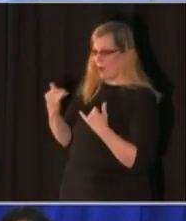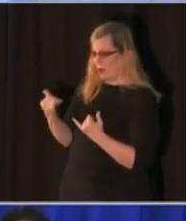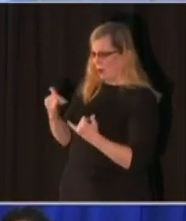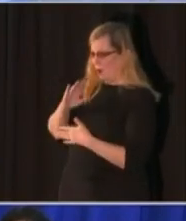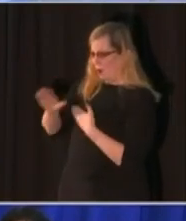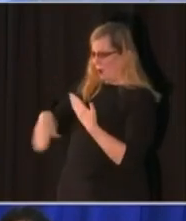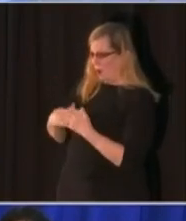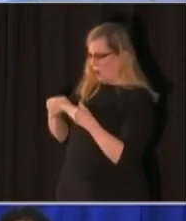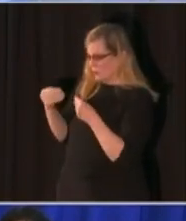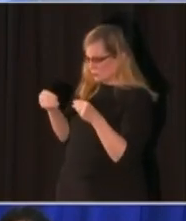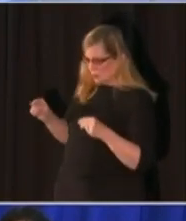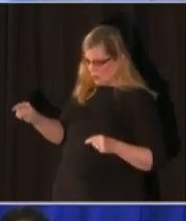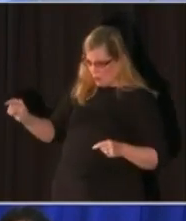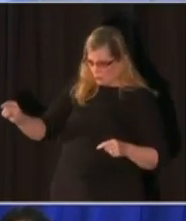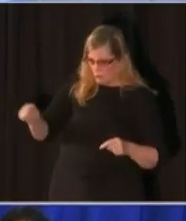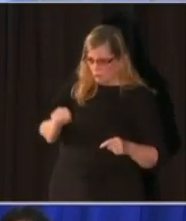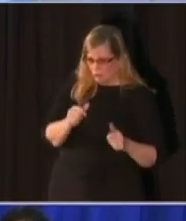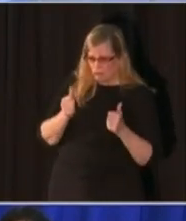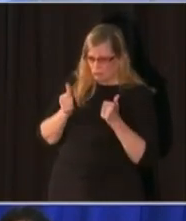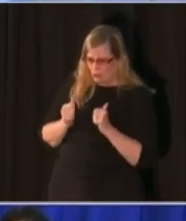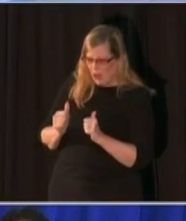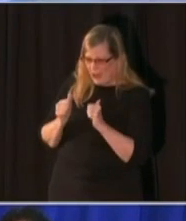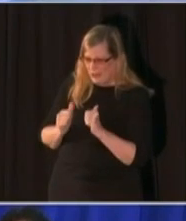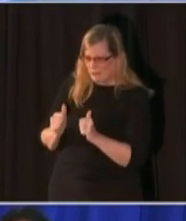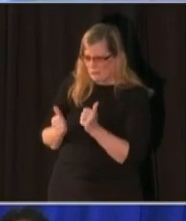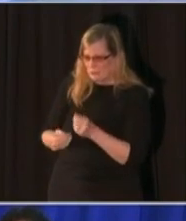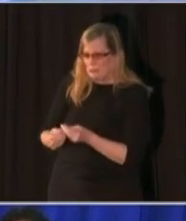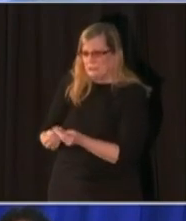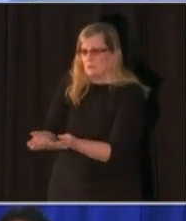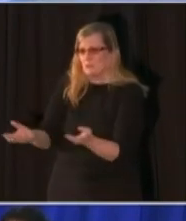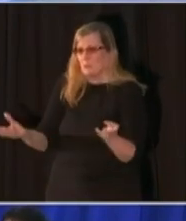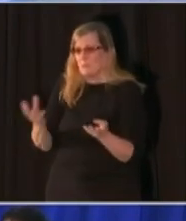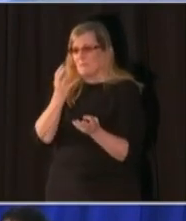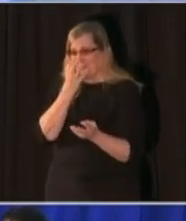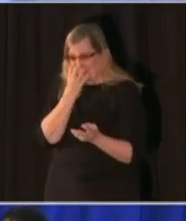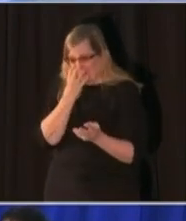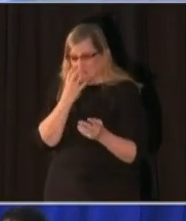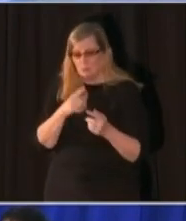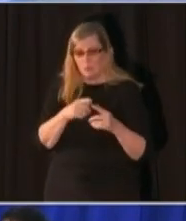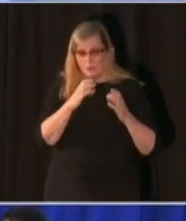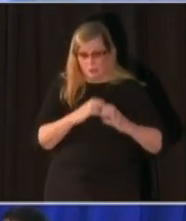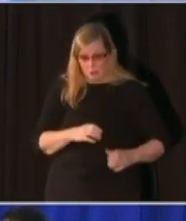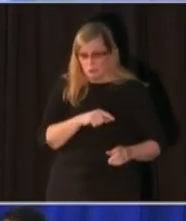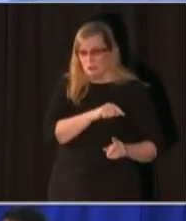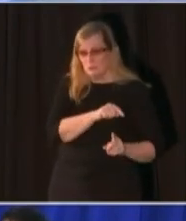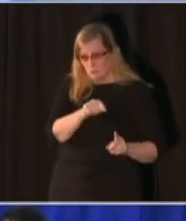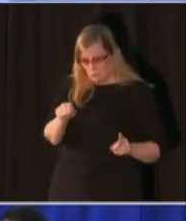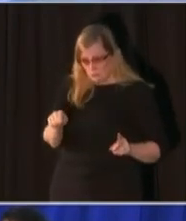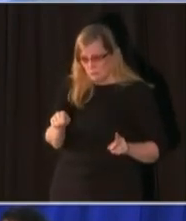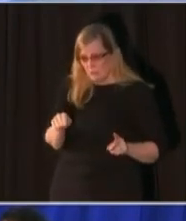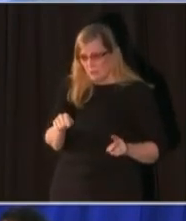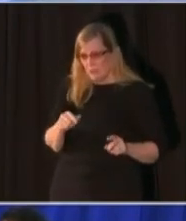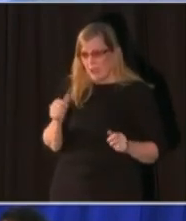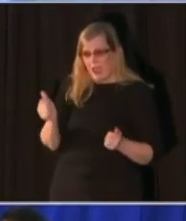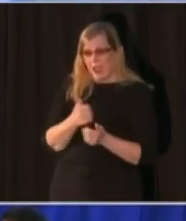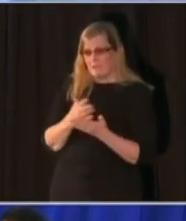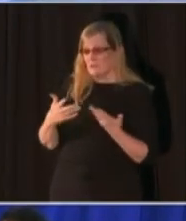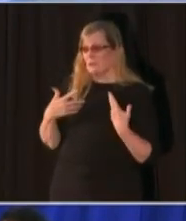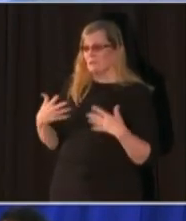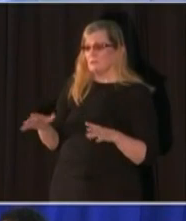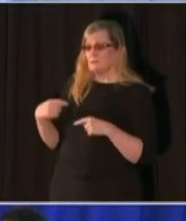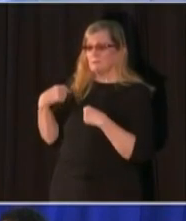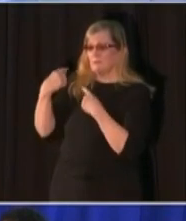making those attempts to get masks out to their customers. And everything that we're doing is at an attempt to keep the food